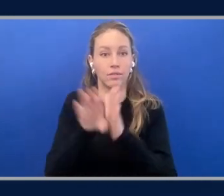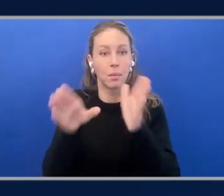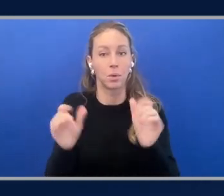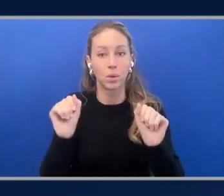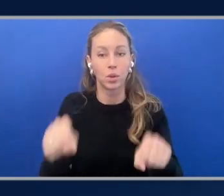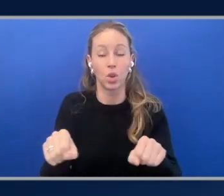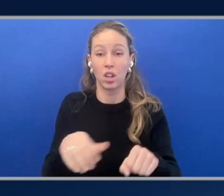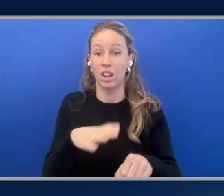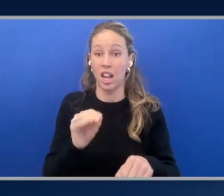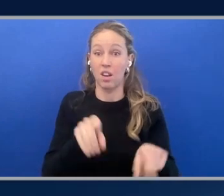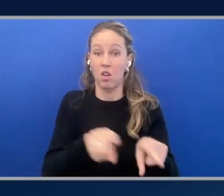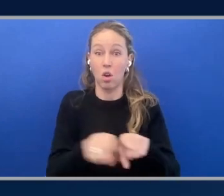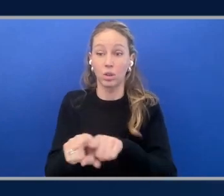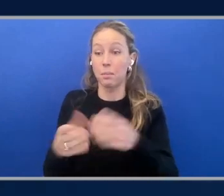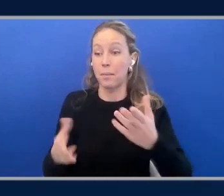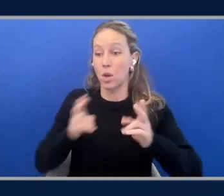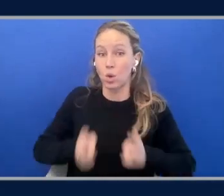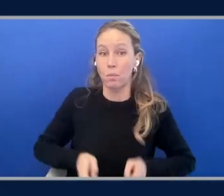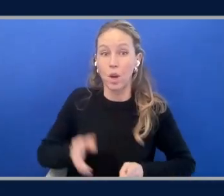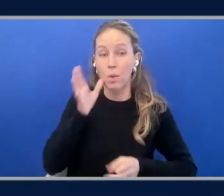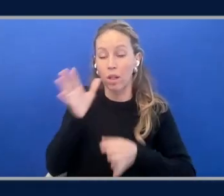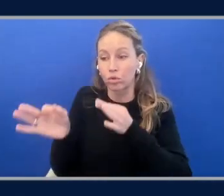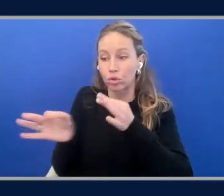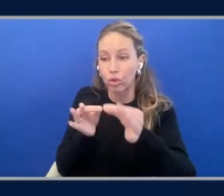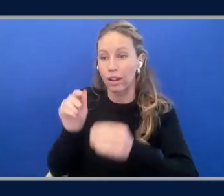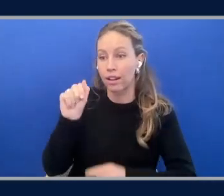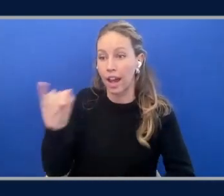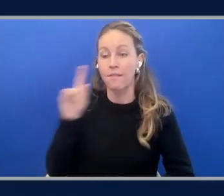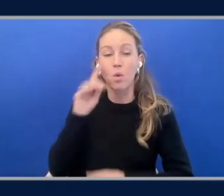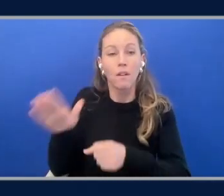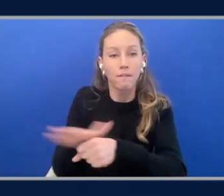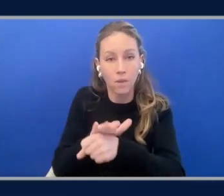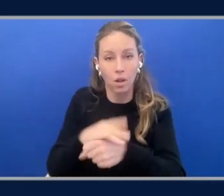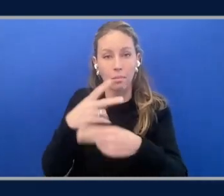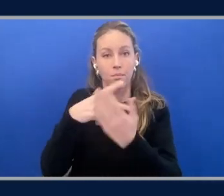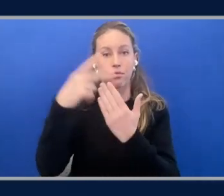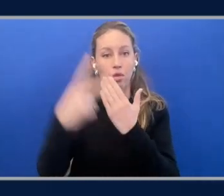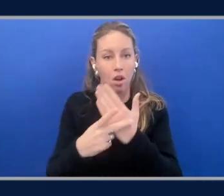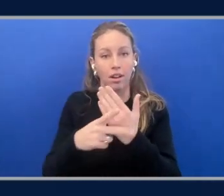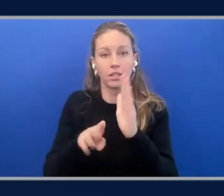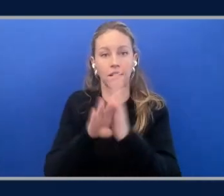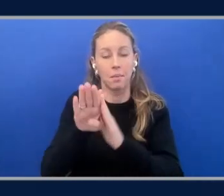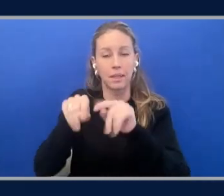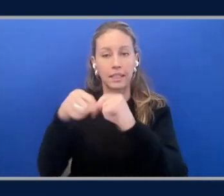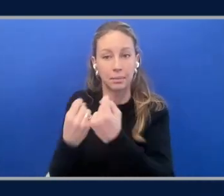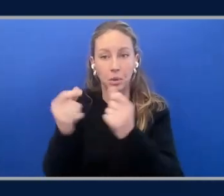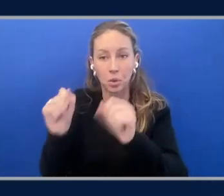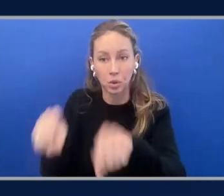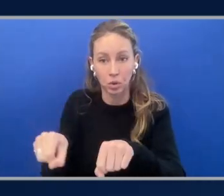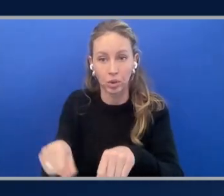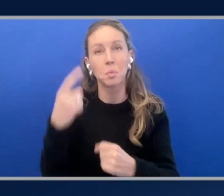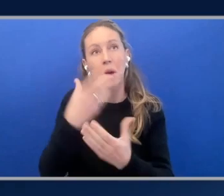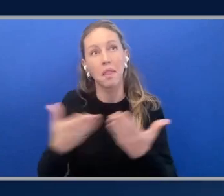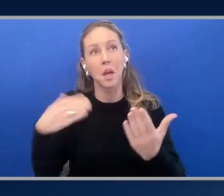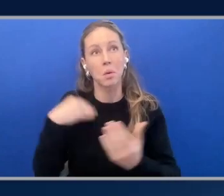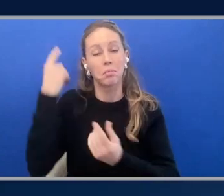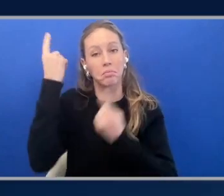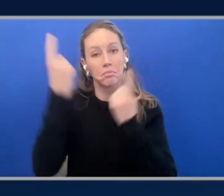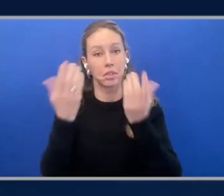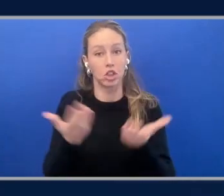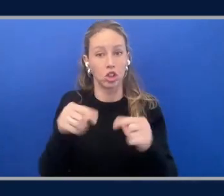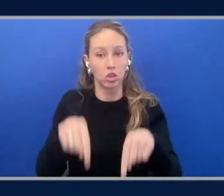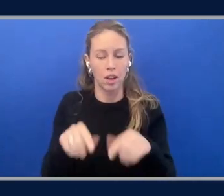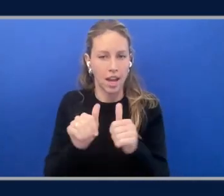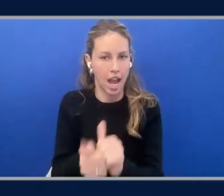humans directing the AI for an entire product development team. Well, the question that we've been asking is, how do we start to